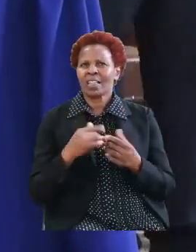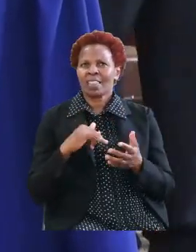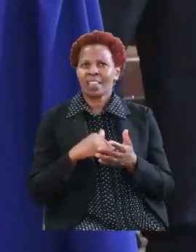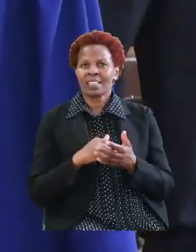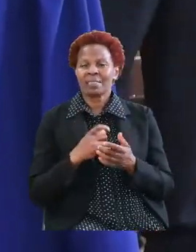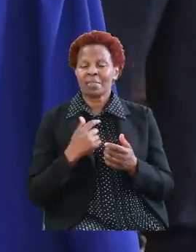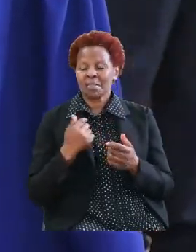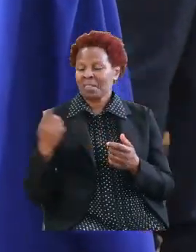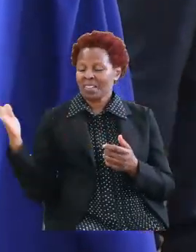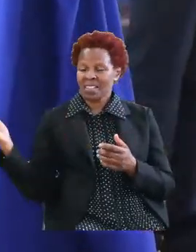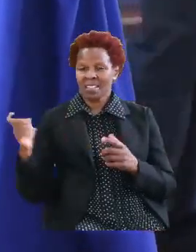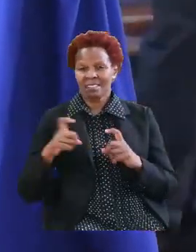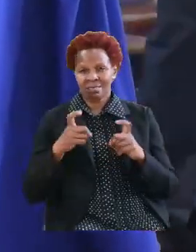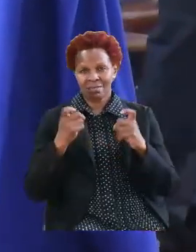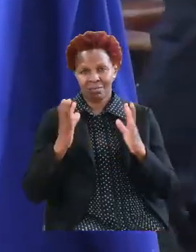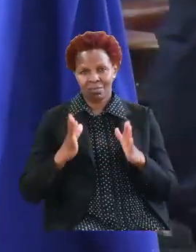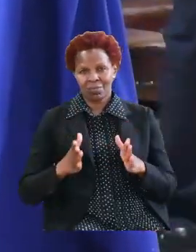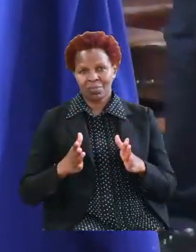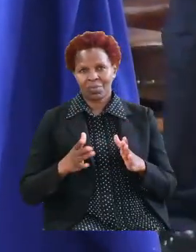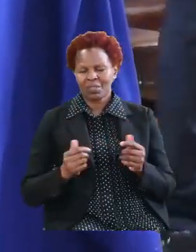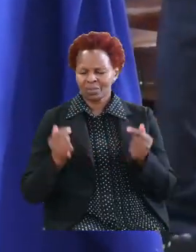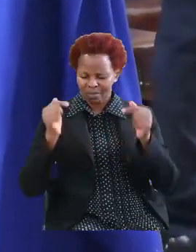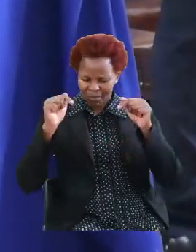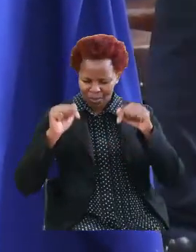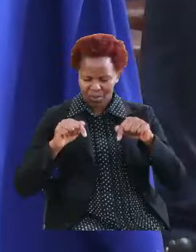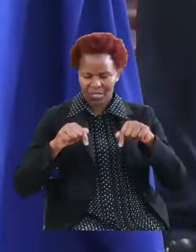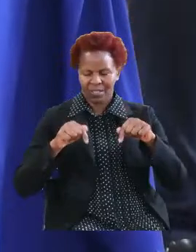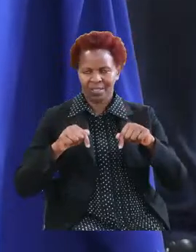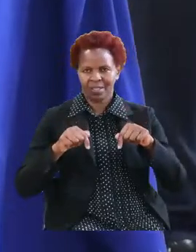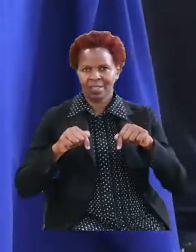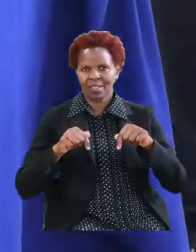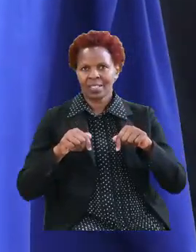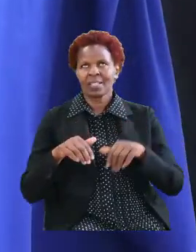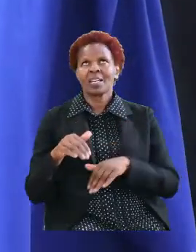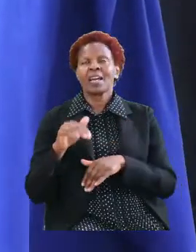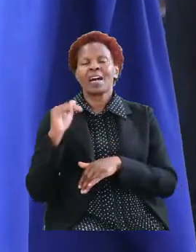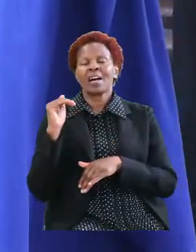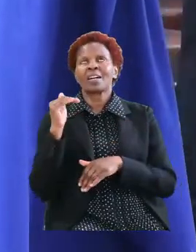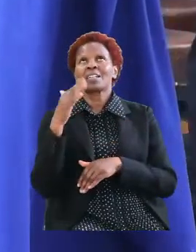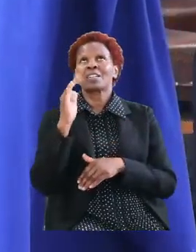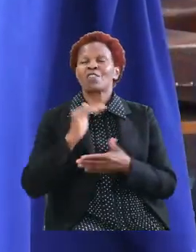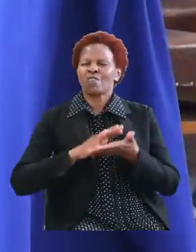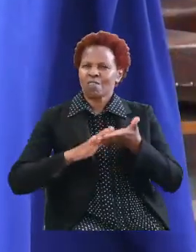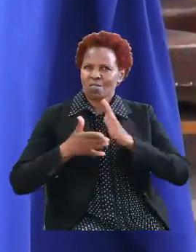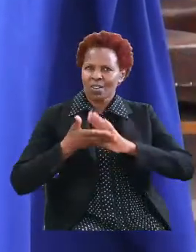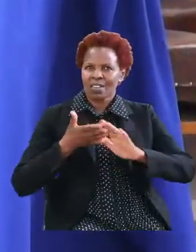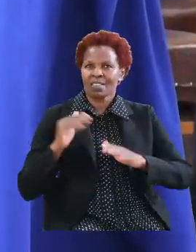a sinner. And today, I ask you to forgive me my sins.